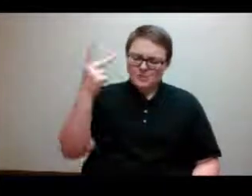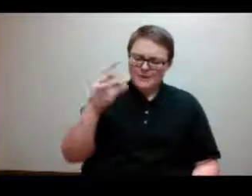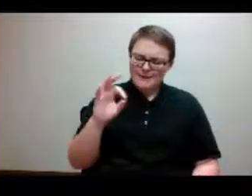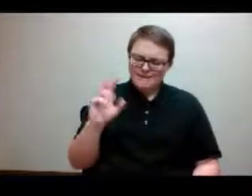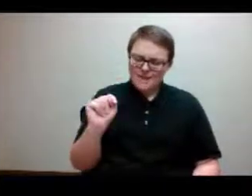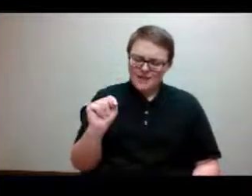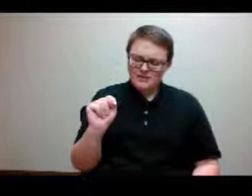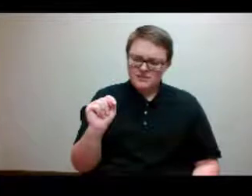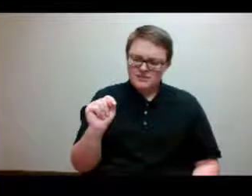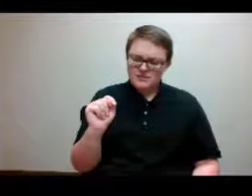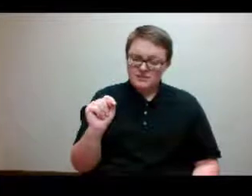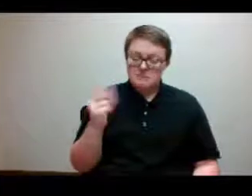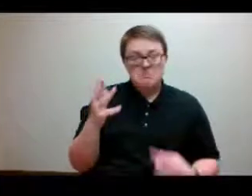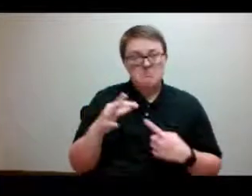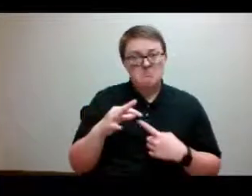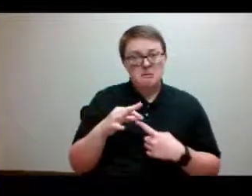it's,